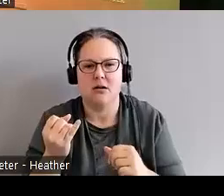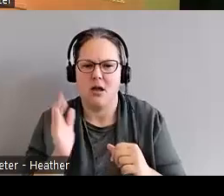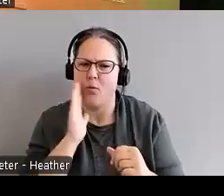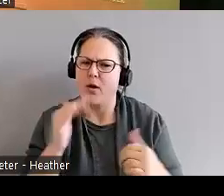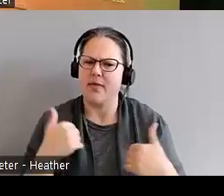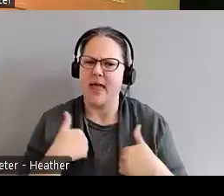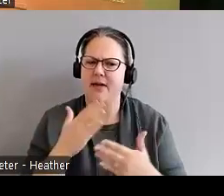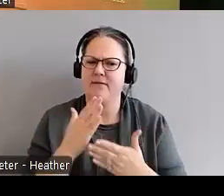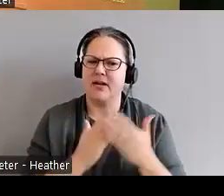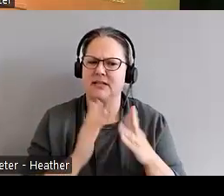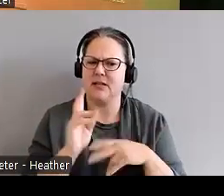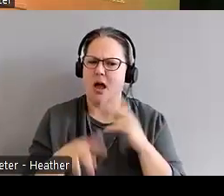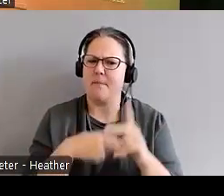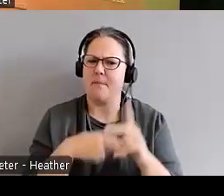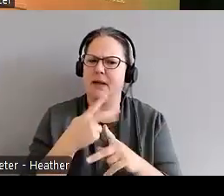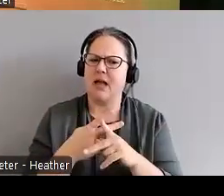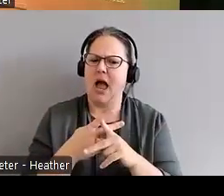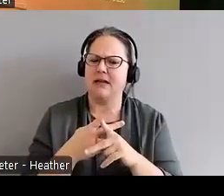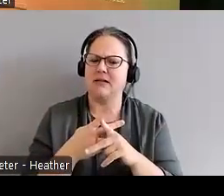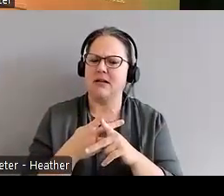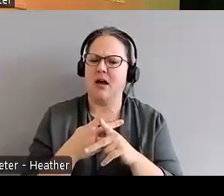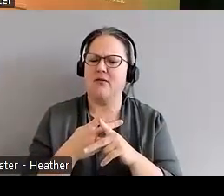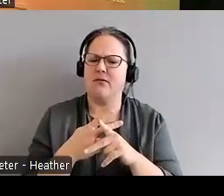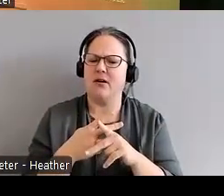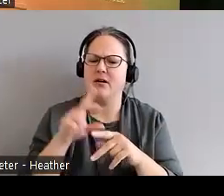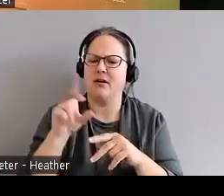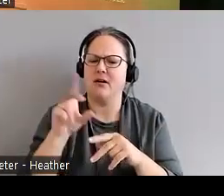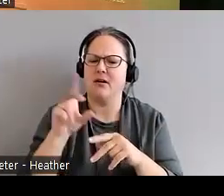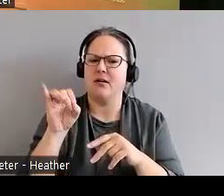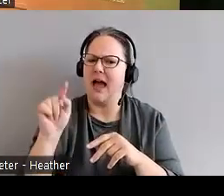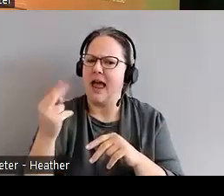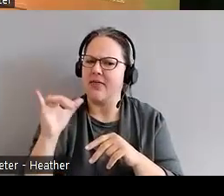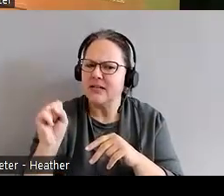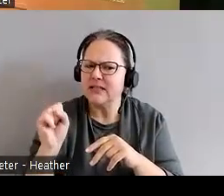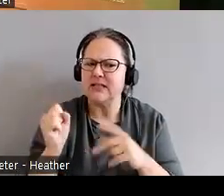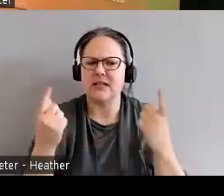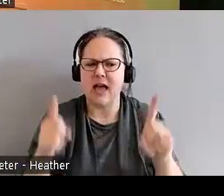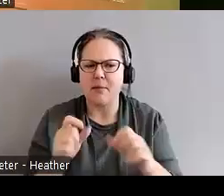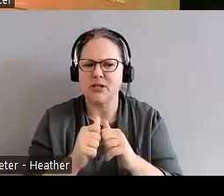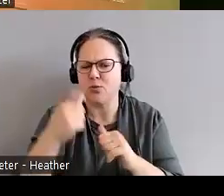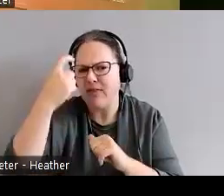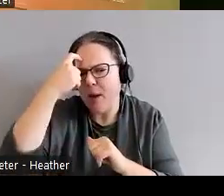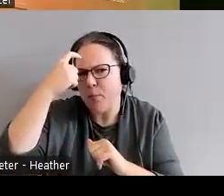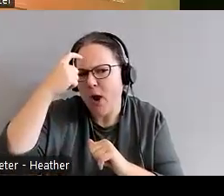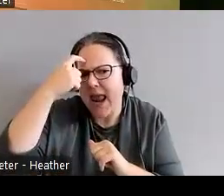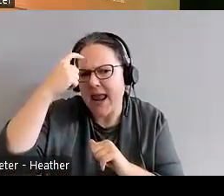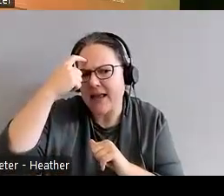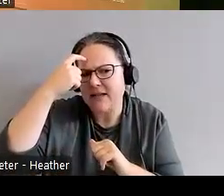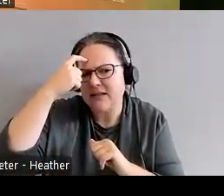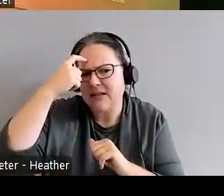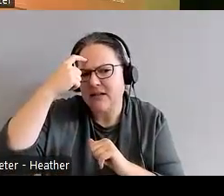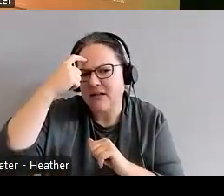is an extreme form of somebody who has lots of white matter hyperintensity in the brain. Is there a diathesis